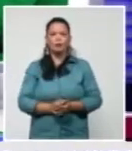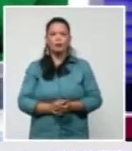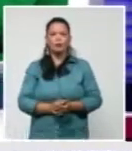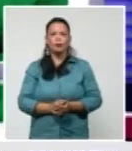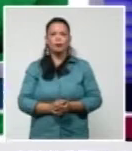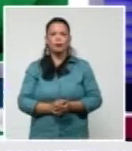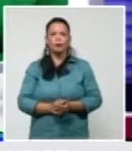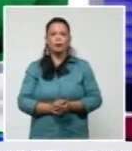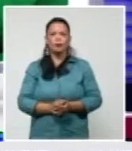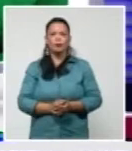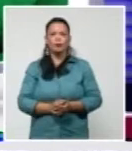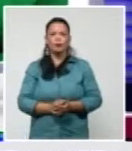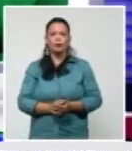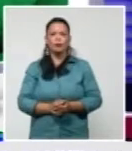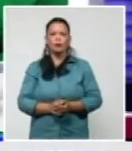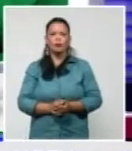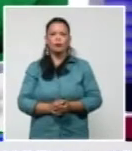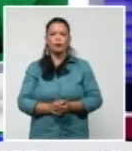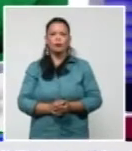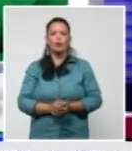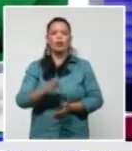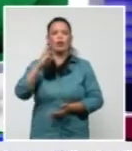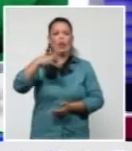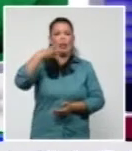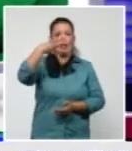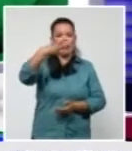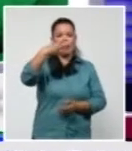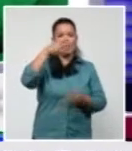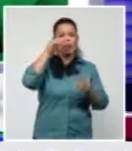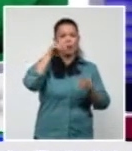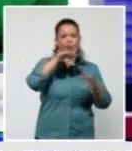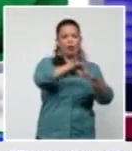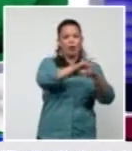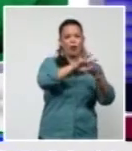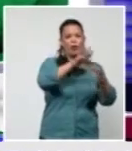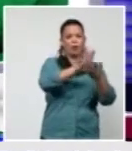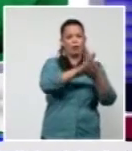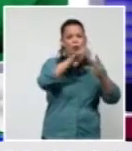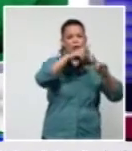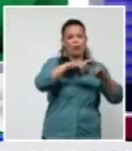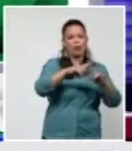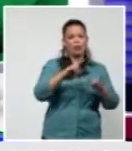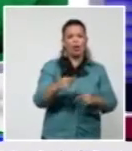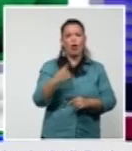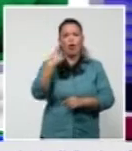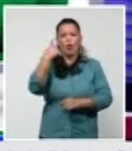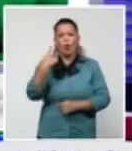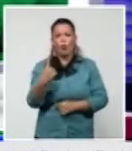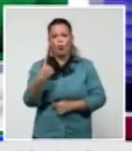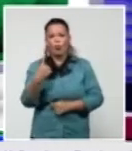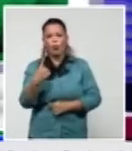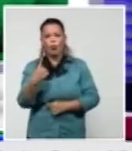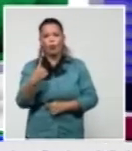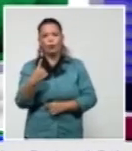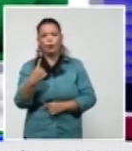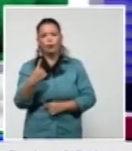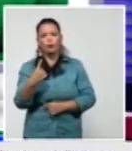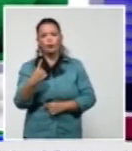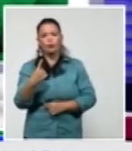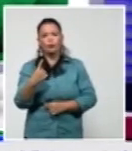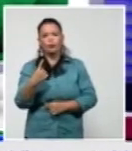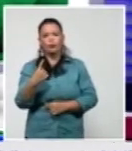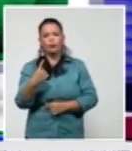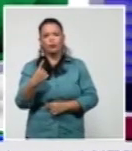studies and 16 clinical trials are underway to learn more about and combat the COVID-19 virus. To